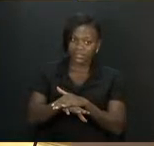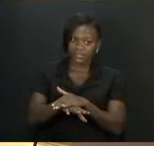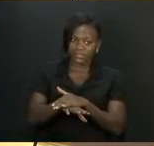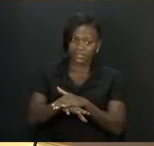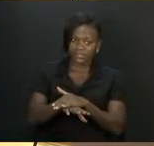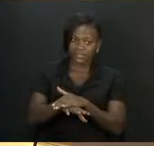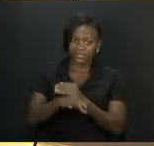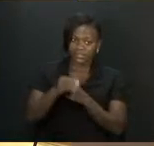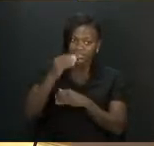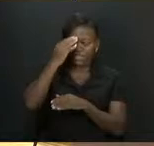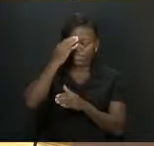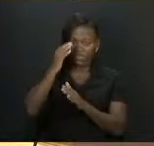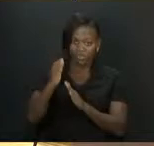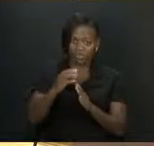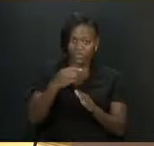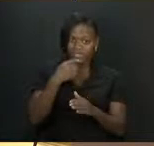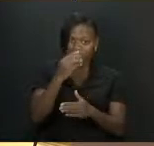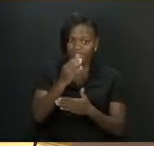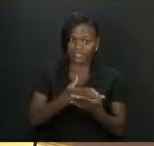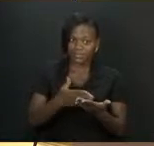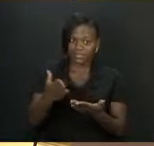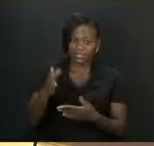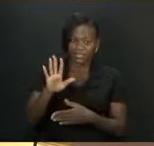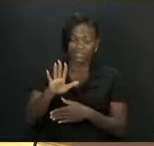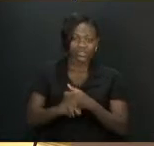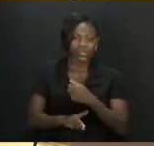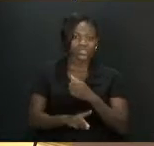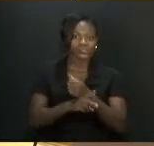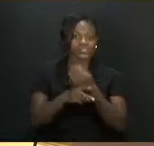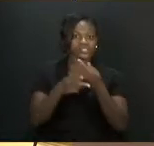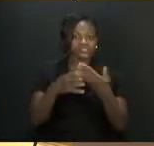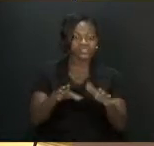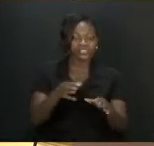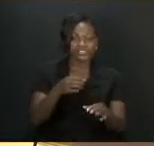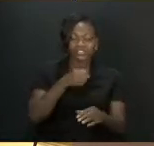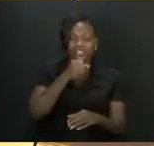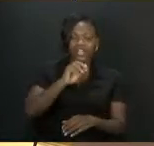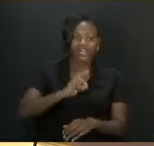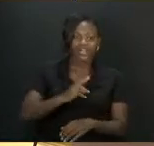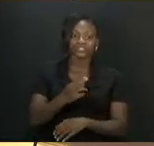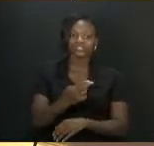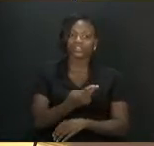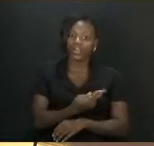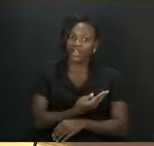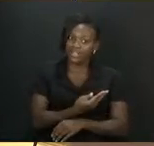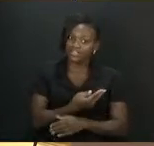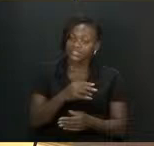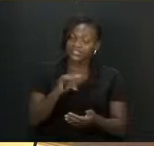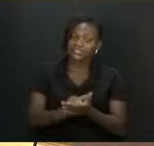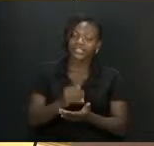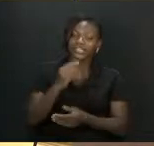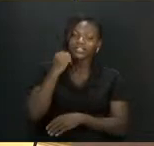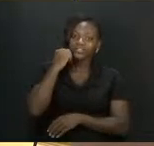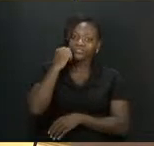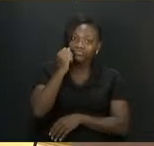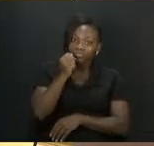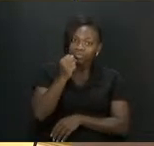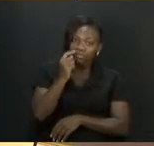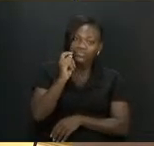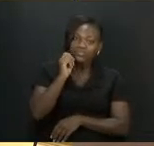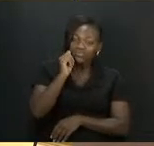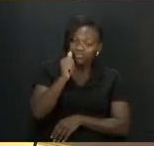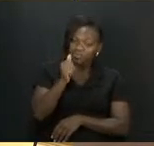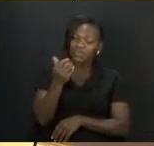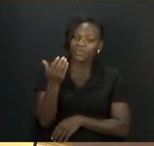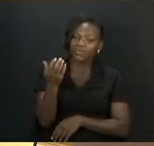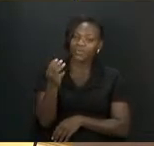say something. Your deputy has already assured us, Mr. Speaker, that tomorrow and Monday